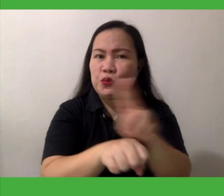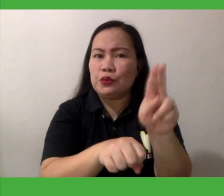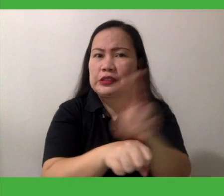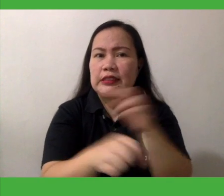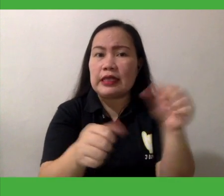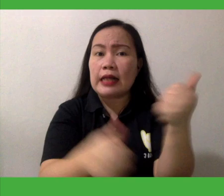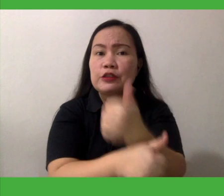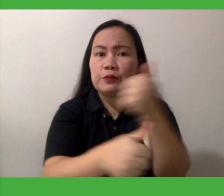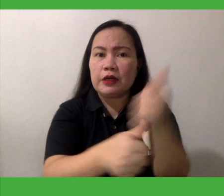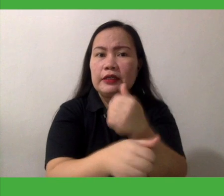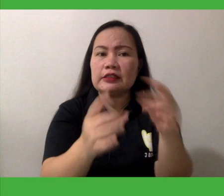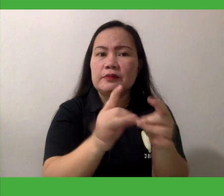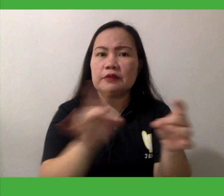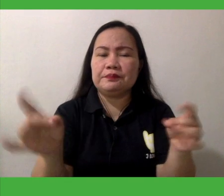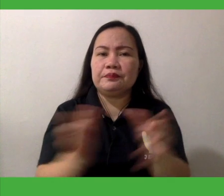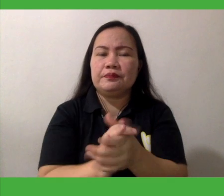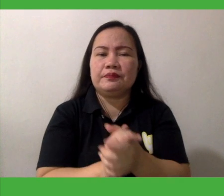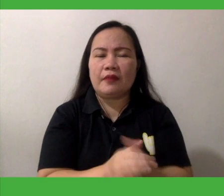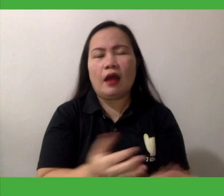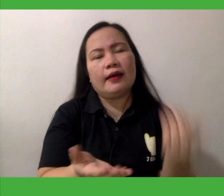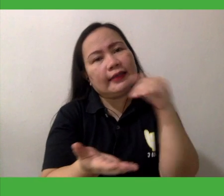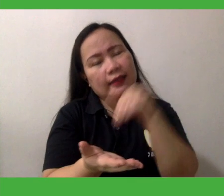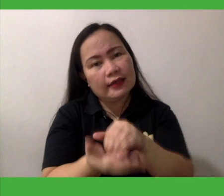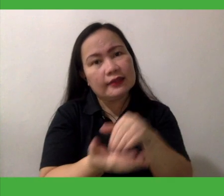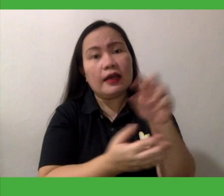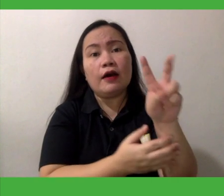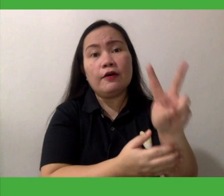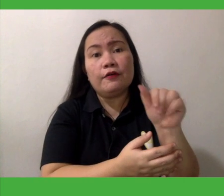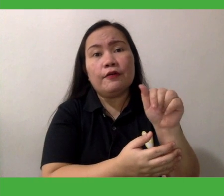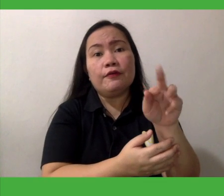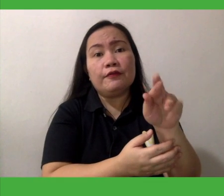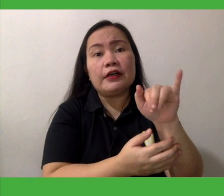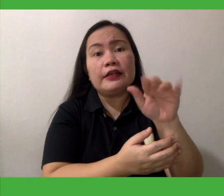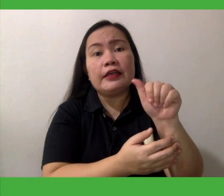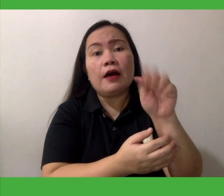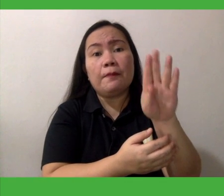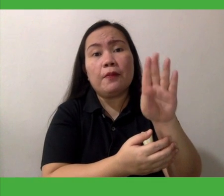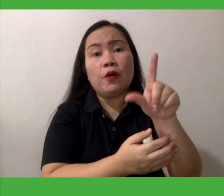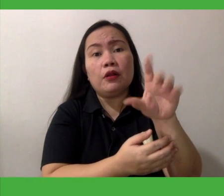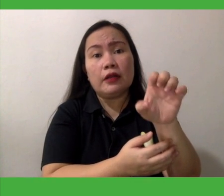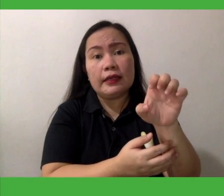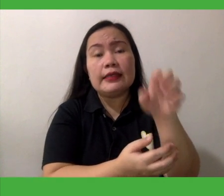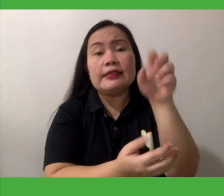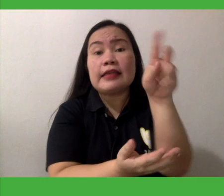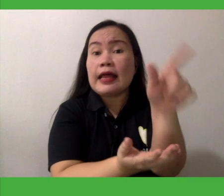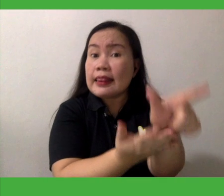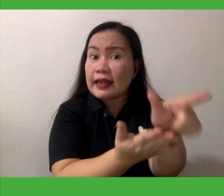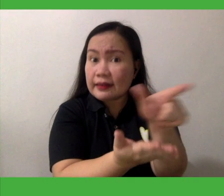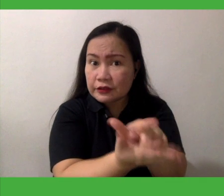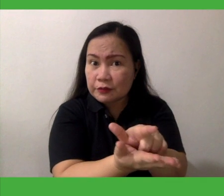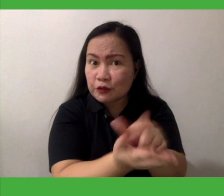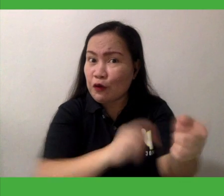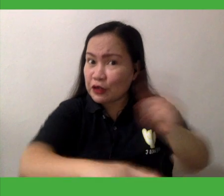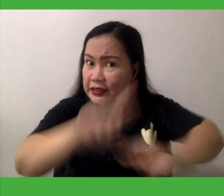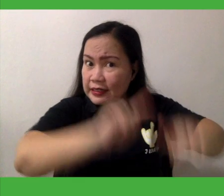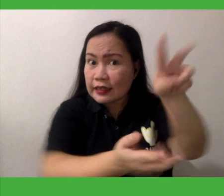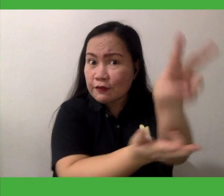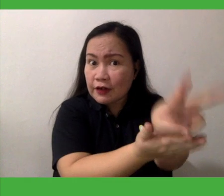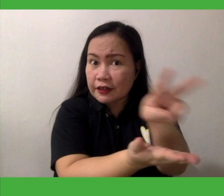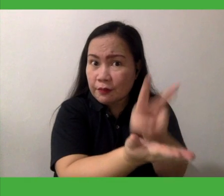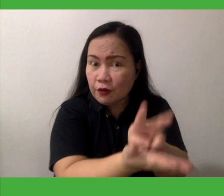ginagamit. Okay? So, again, the variable is a letter. The constant is a number.